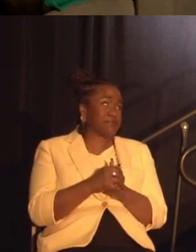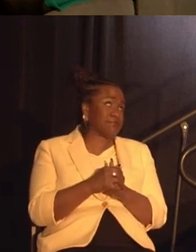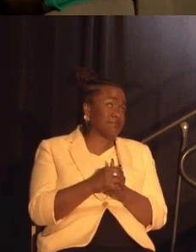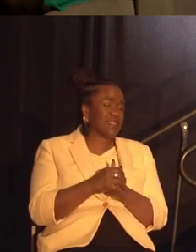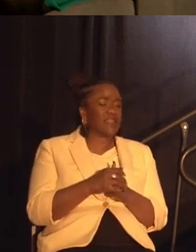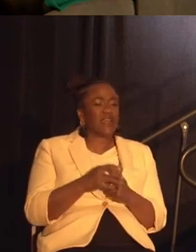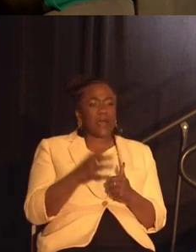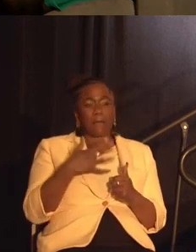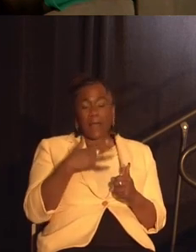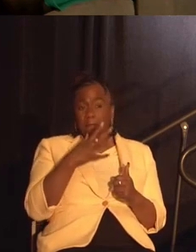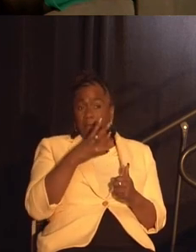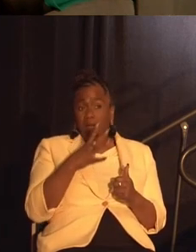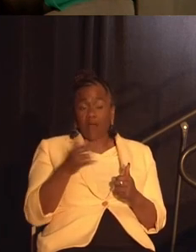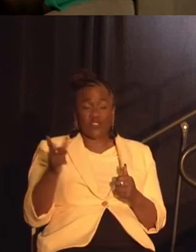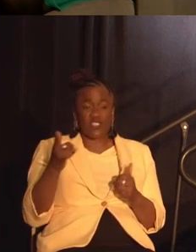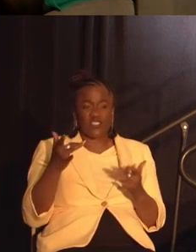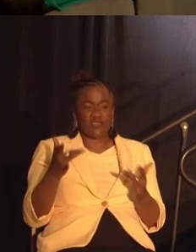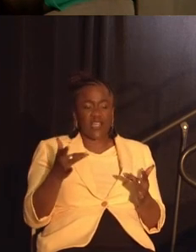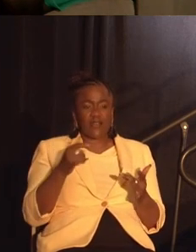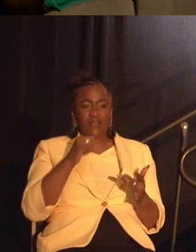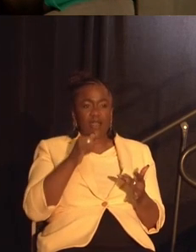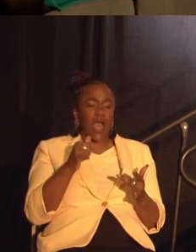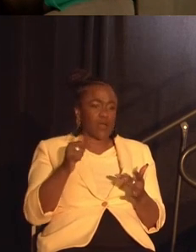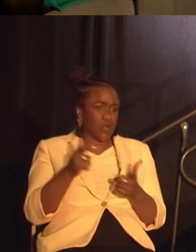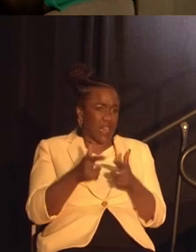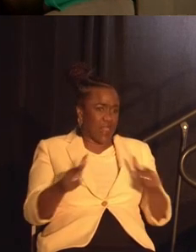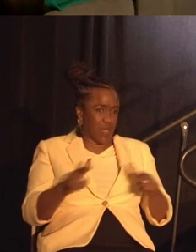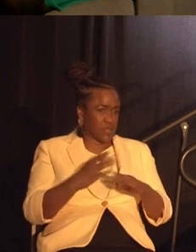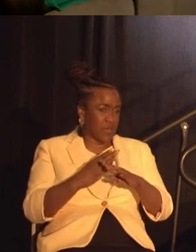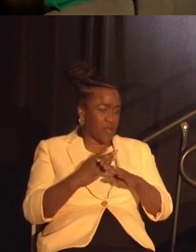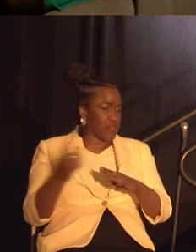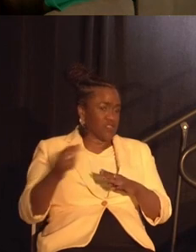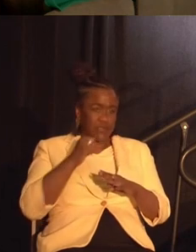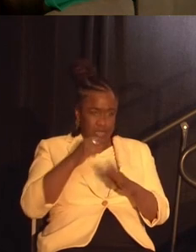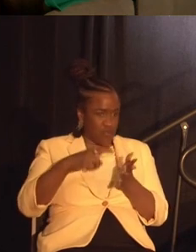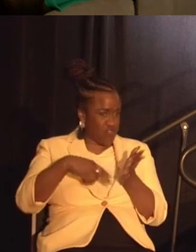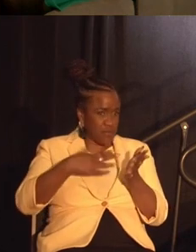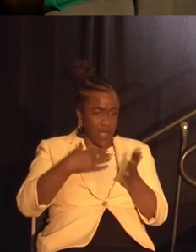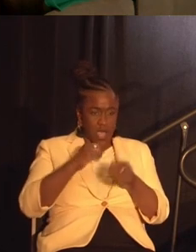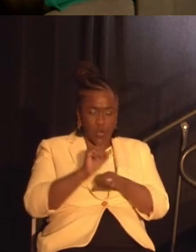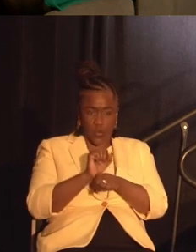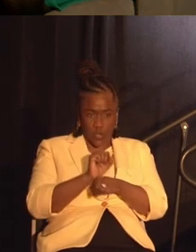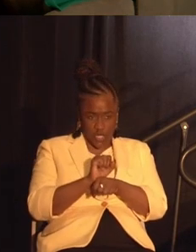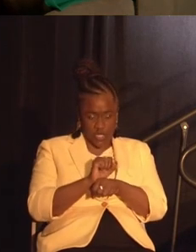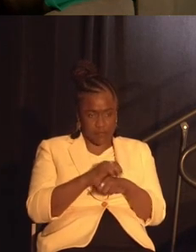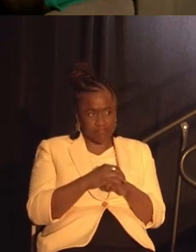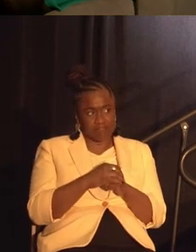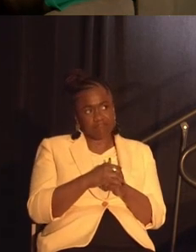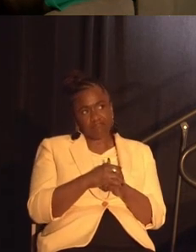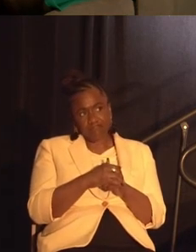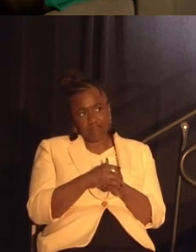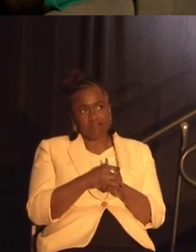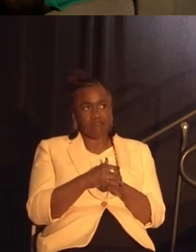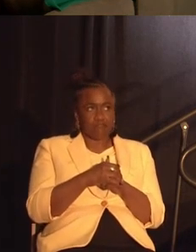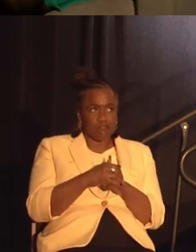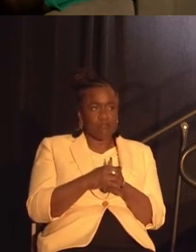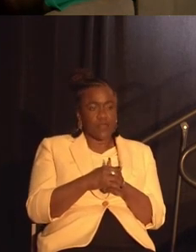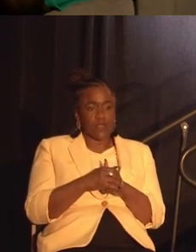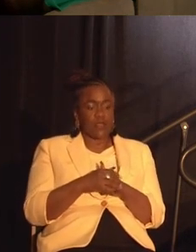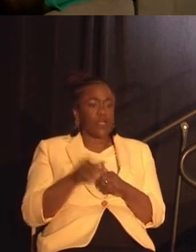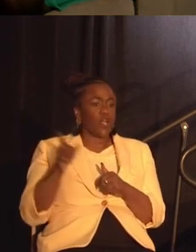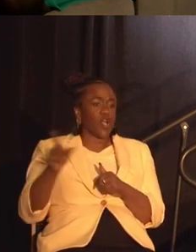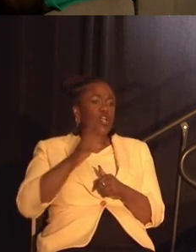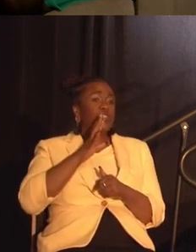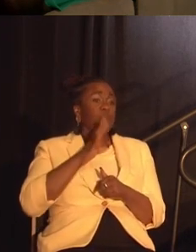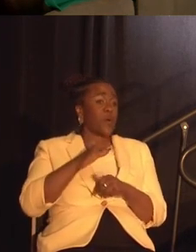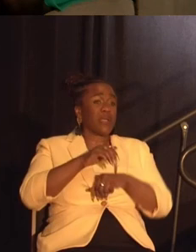She does not, due to a language barrier, doesn't read my work, really. Her spoken English